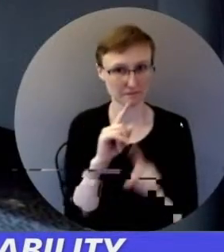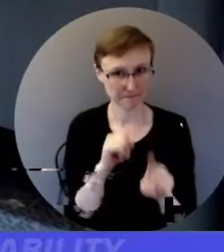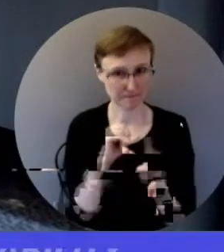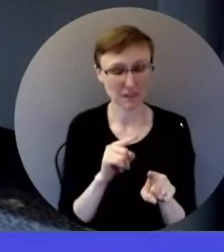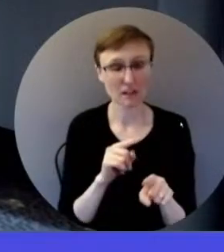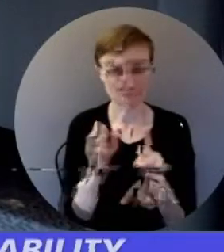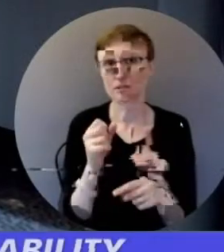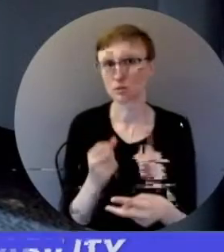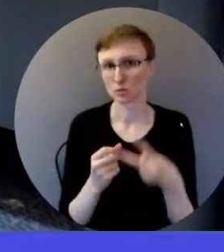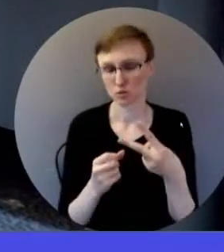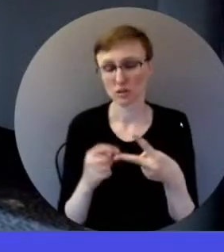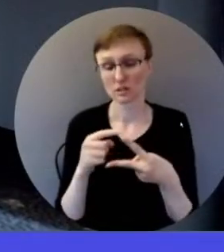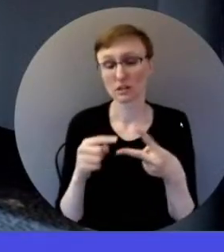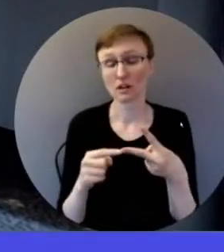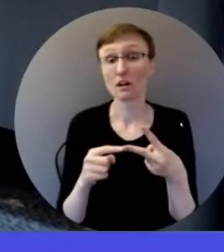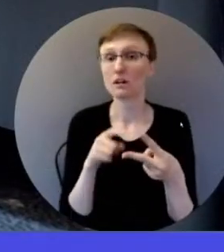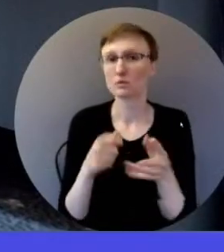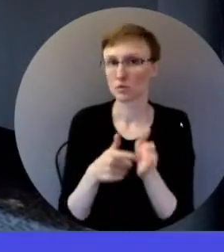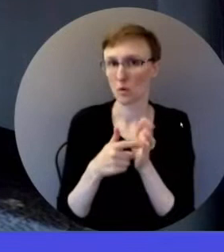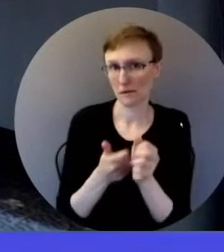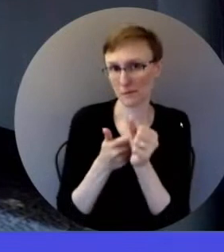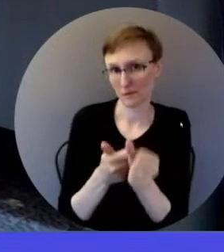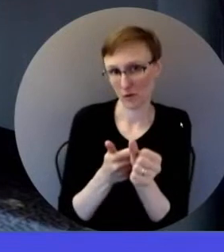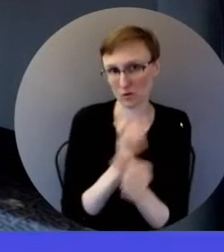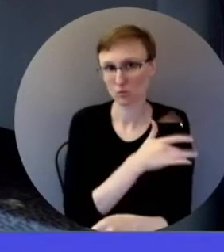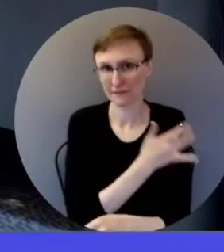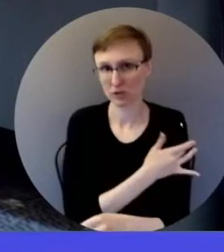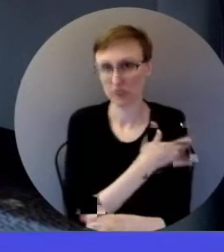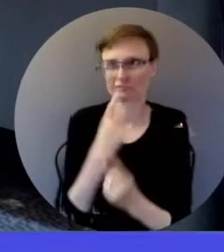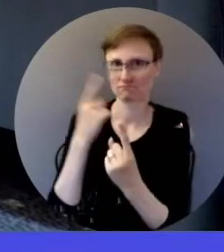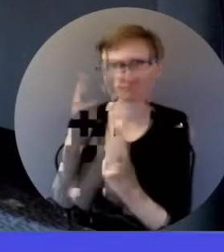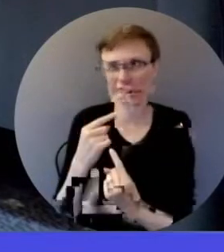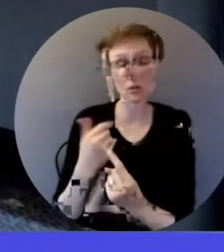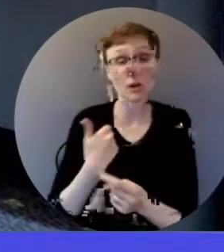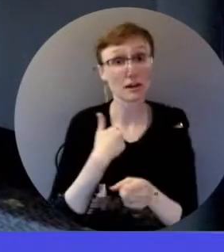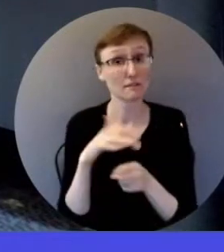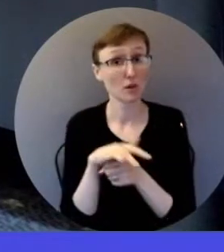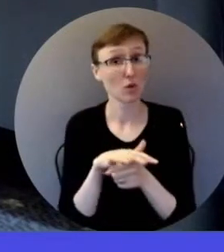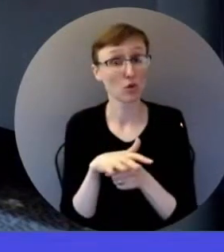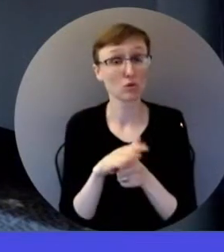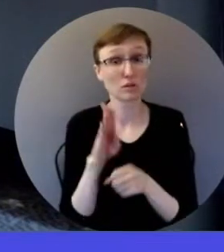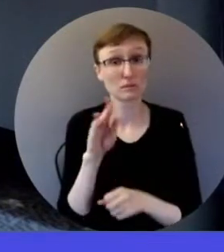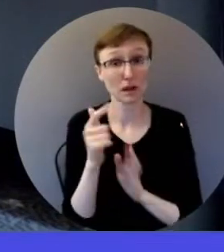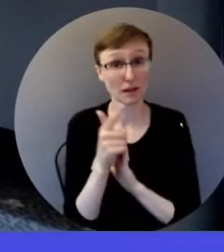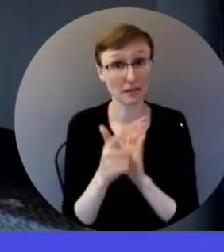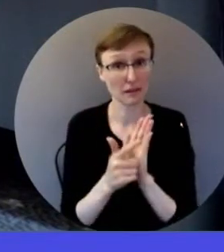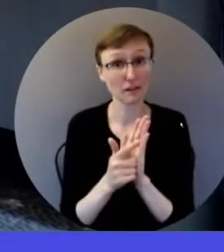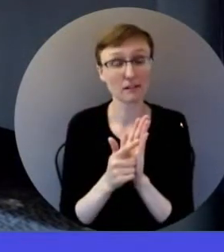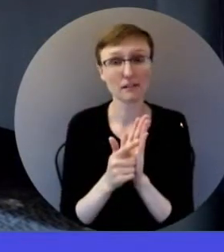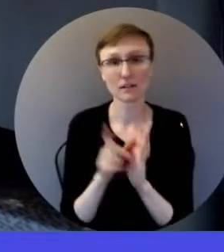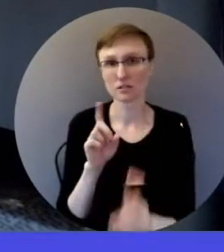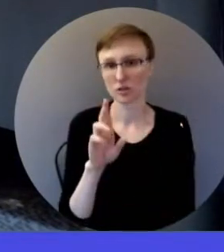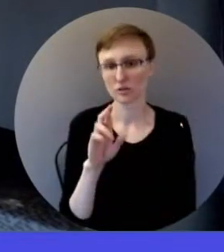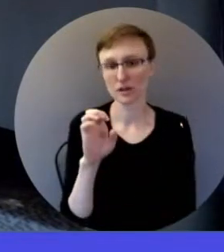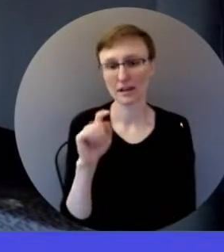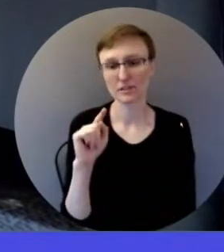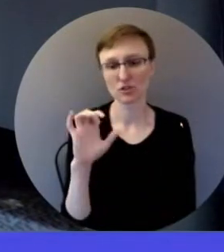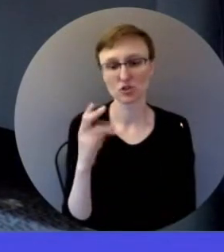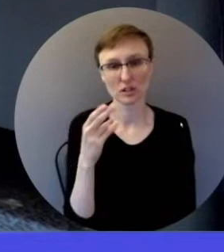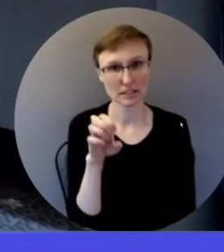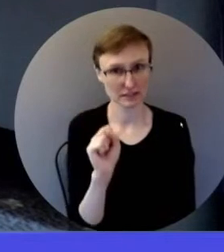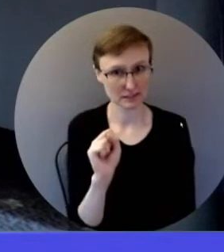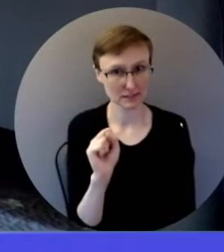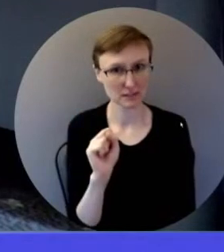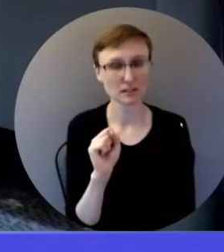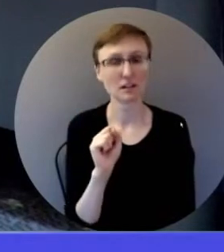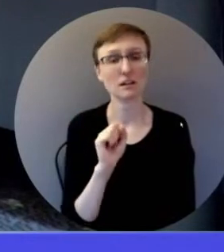provincial direction that we have to follow. We have our local bylaw that Dr. Etches, based on her considered opinion, whether she